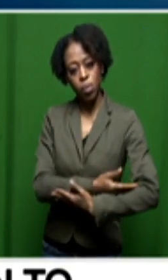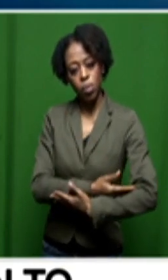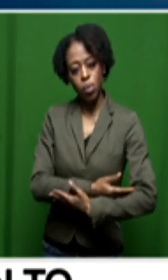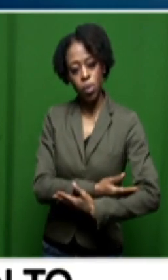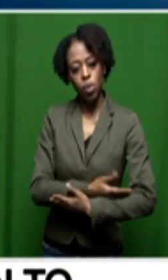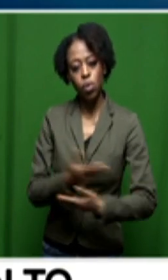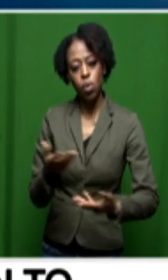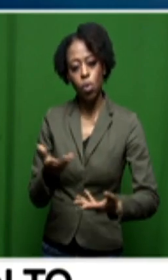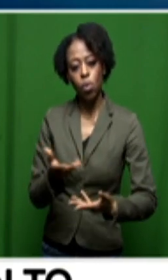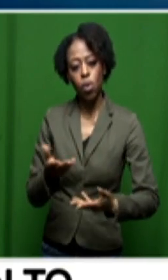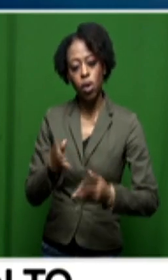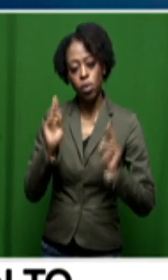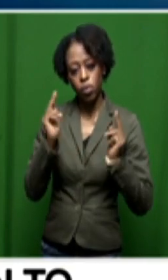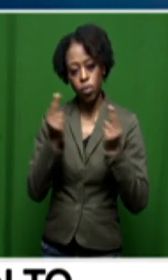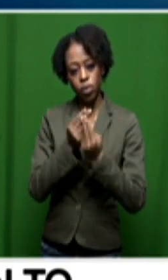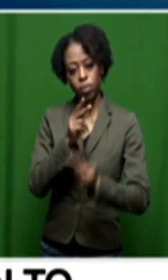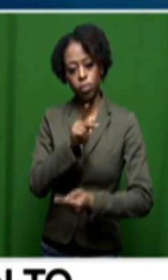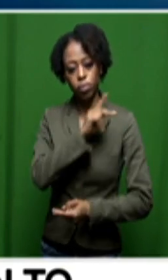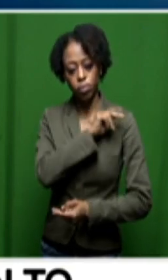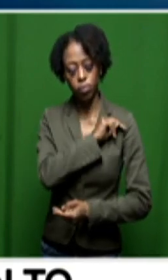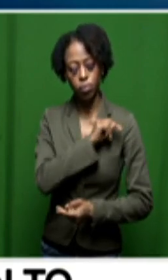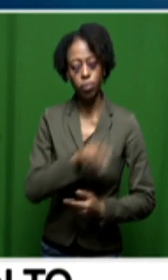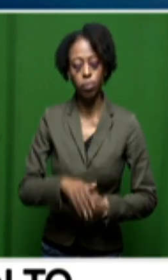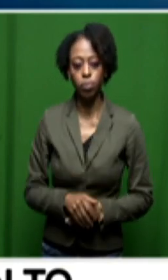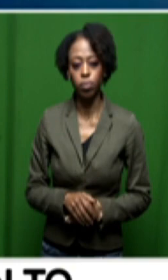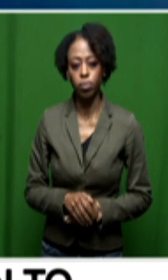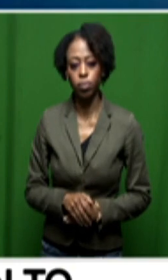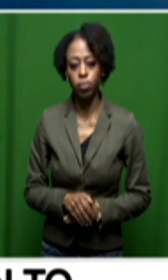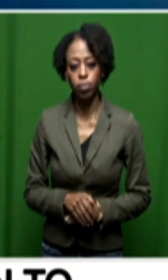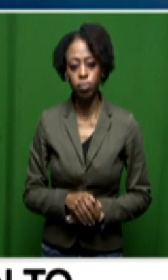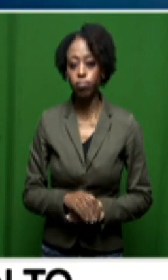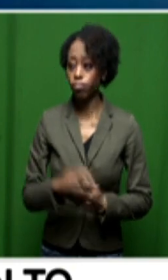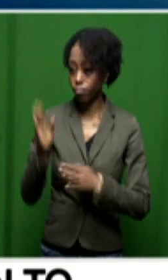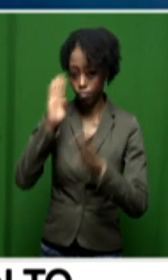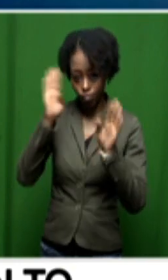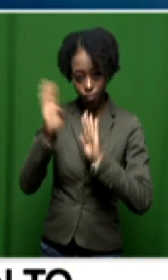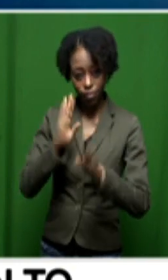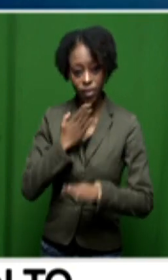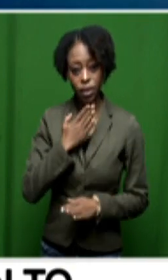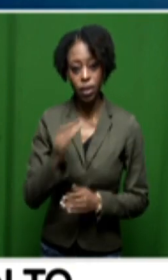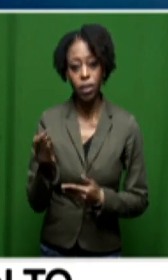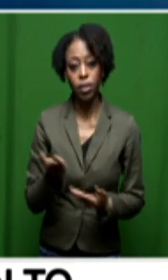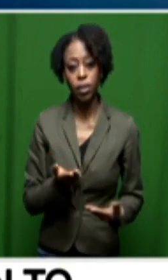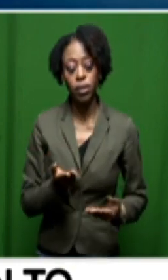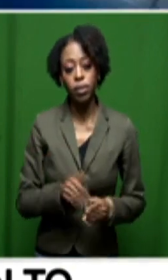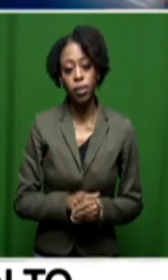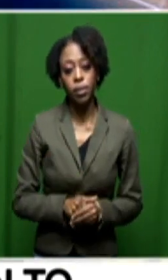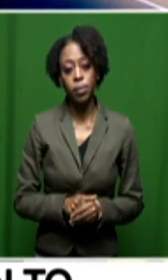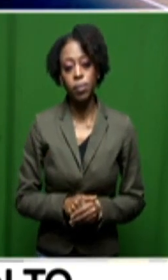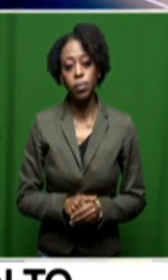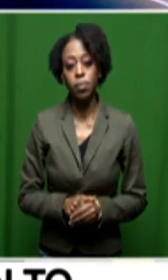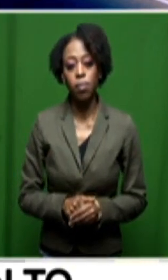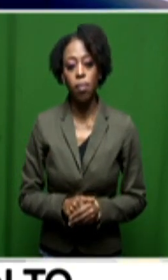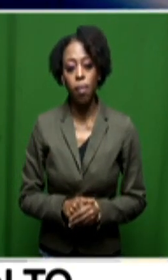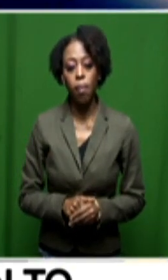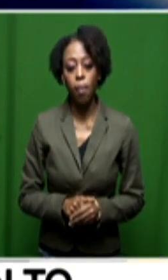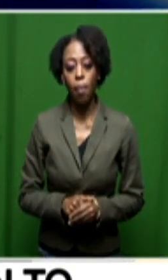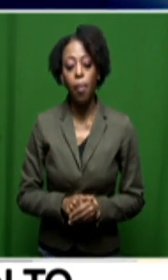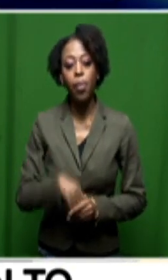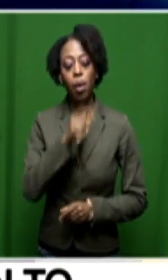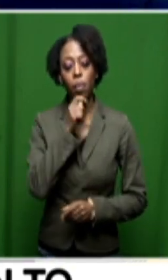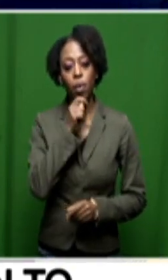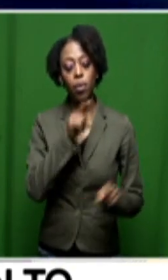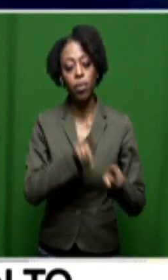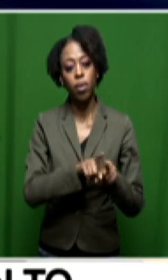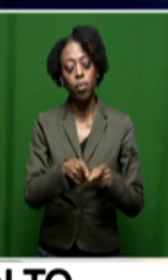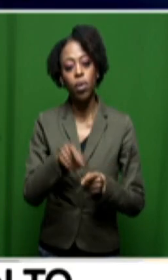Pulmonology Department at the University of KwaZulu-Natal. Prof, great to have you. Thanks so much for joining us. Good morning to you